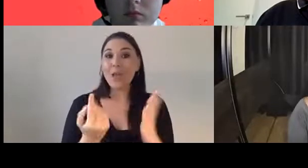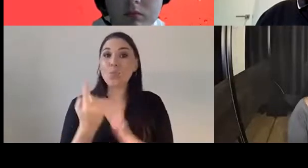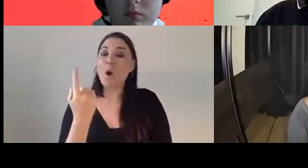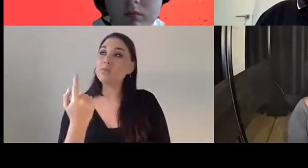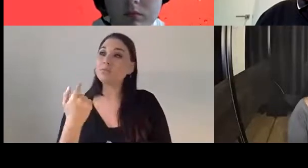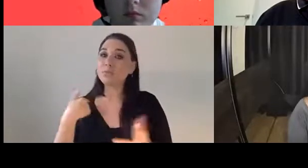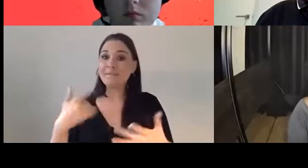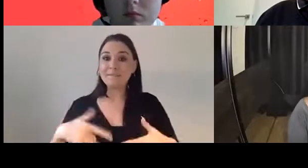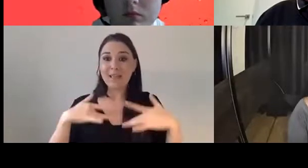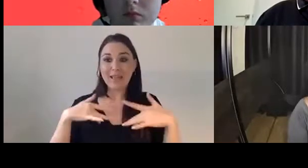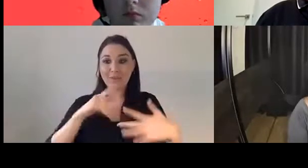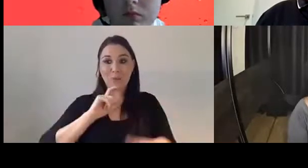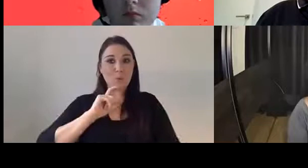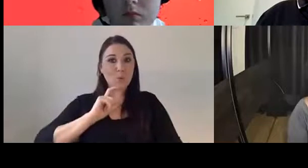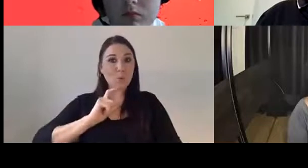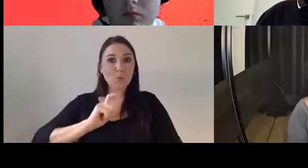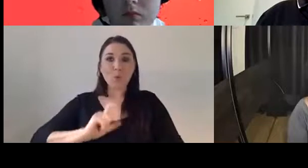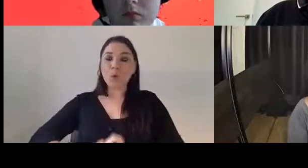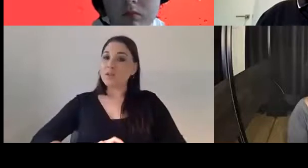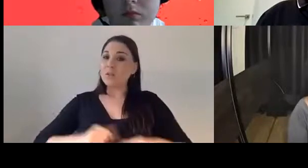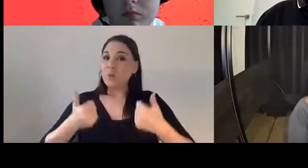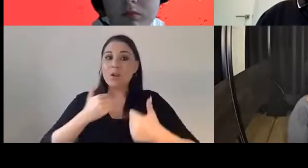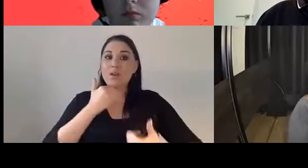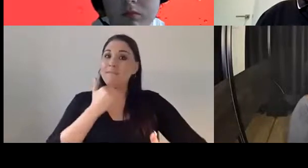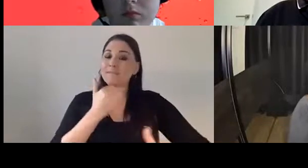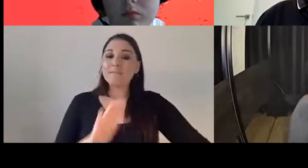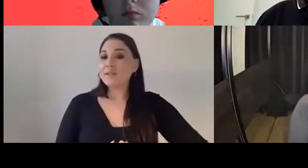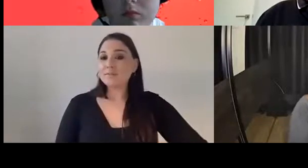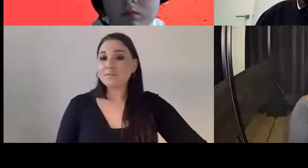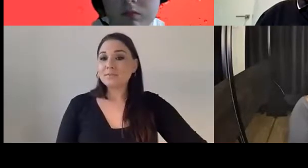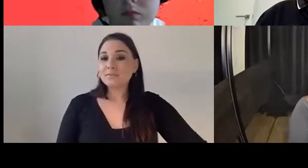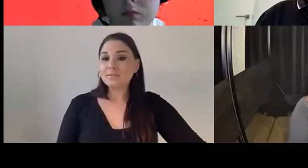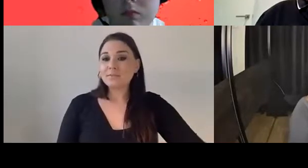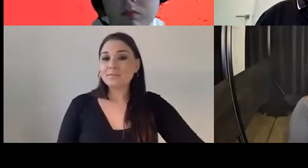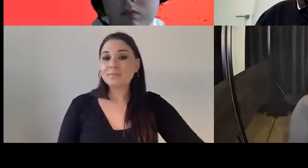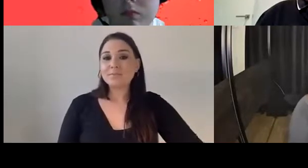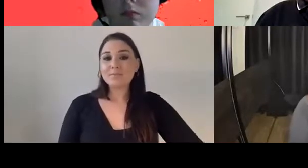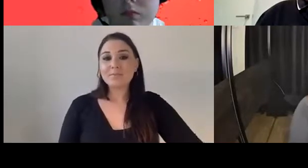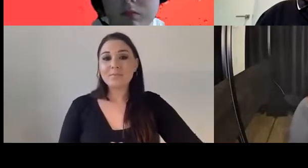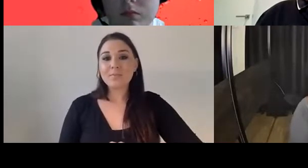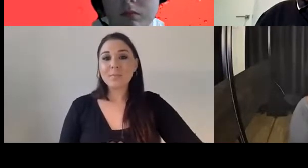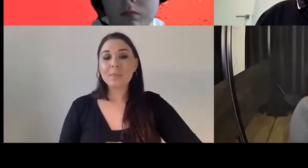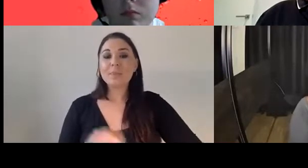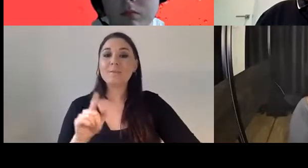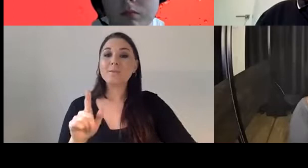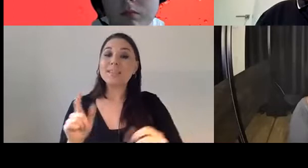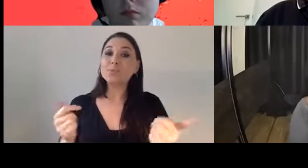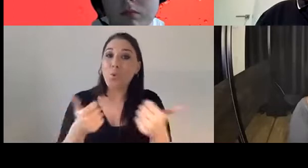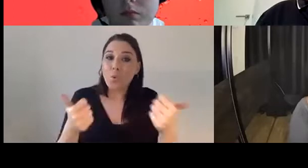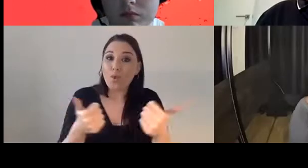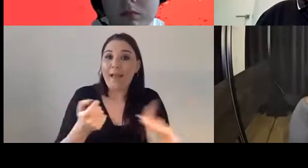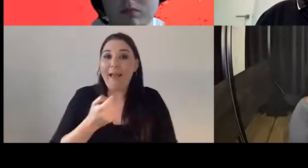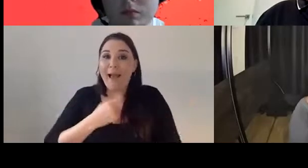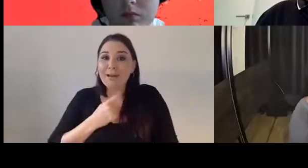it almost right until the end, and maybe even beyond. And naming it halves it. It's okay to be anxious.